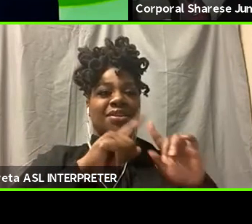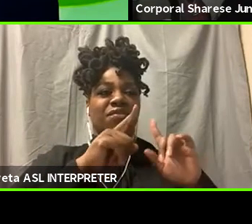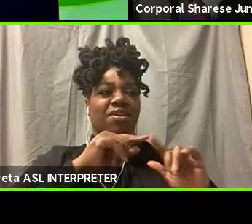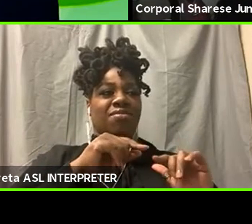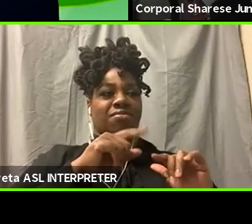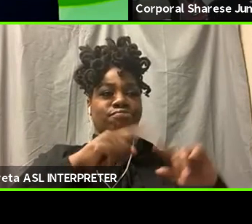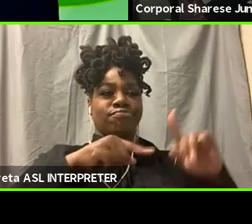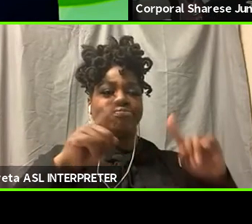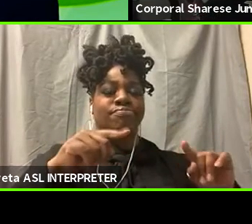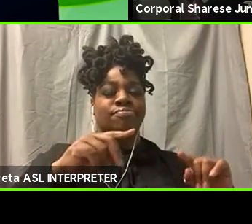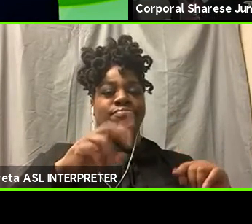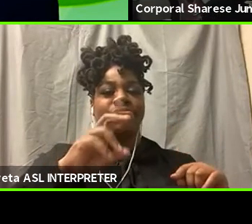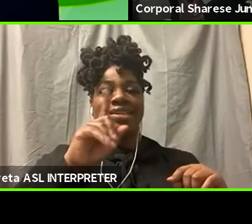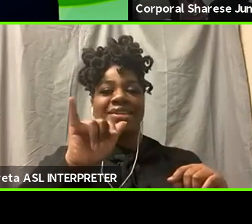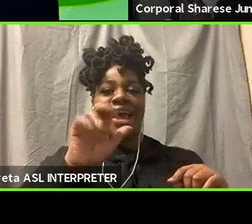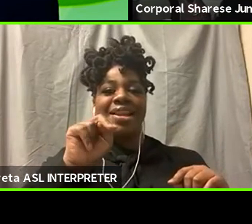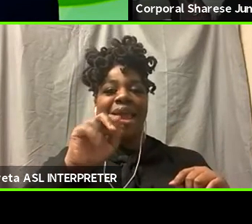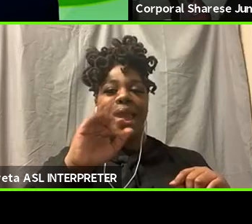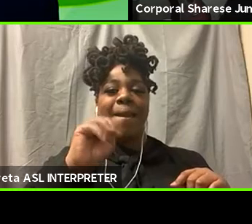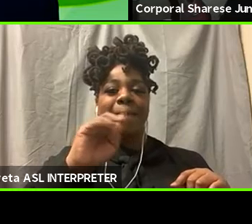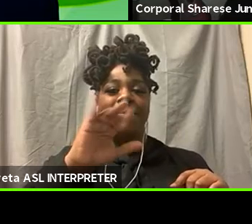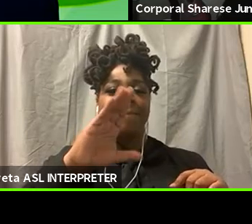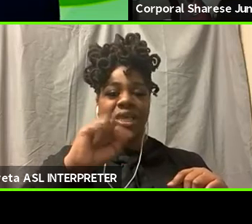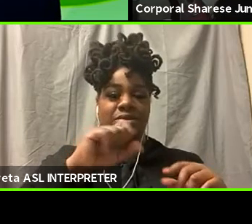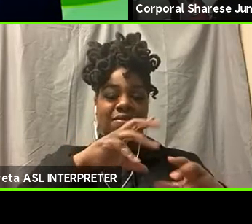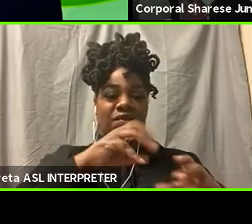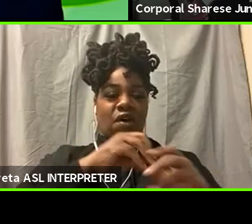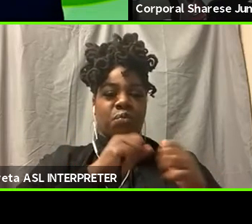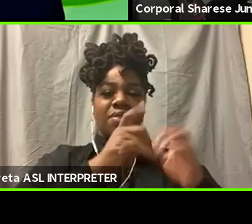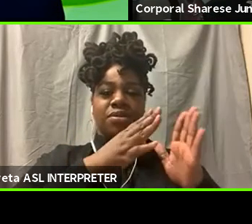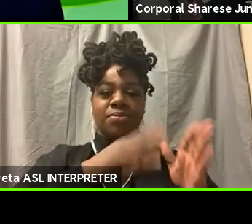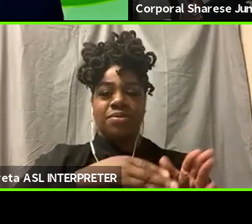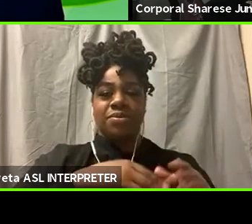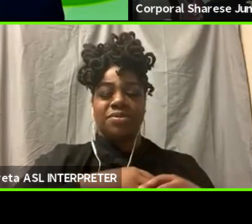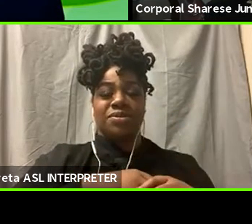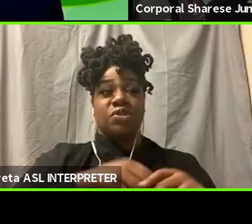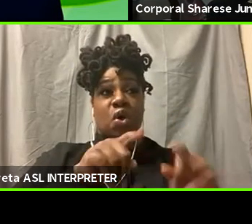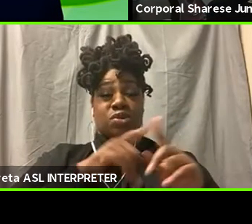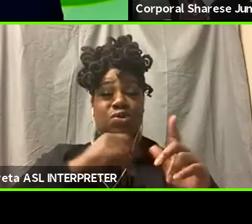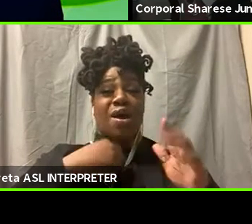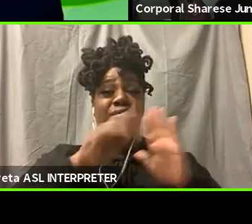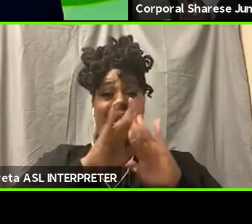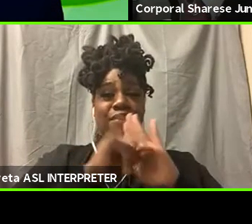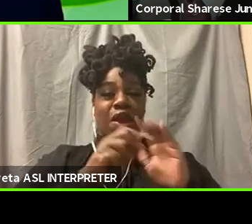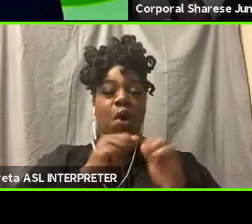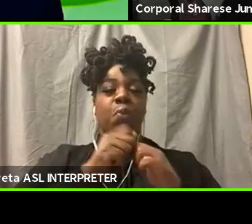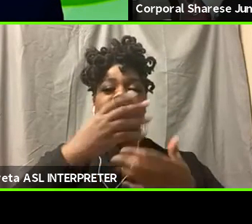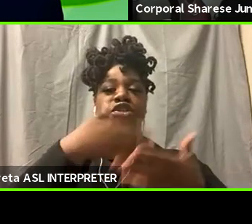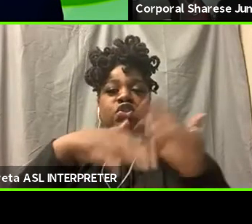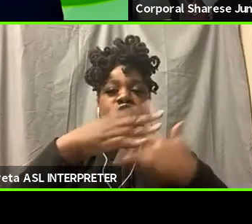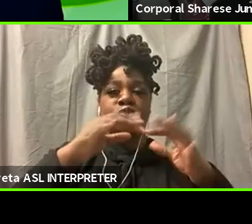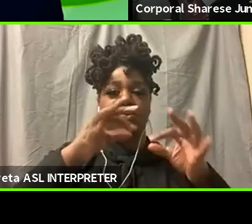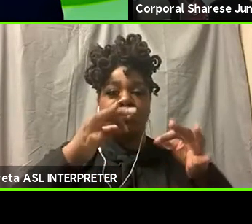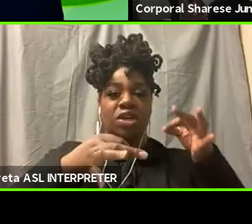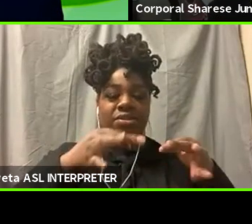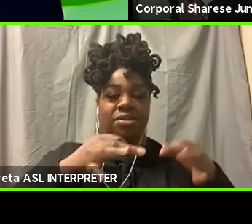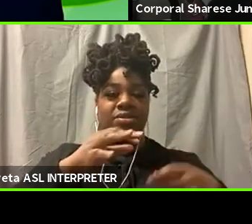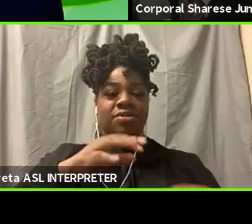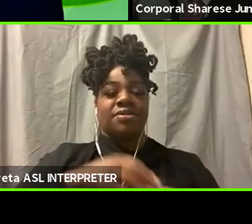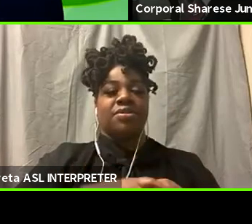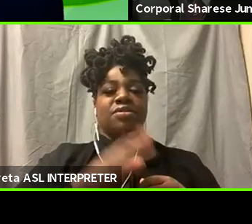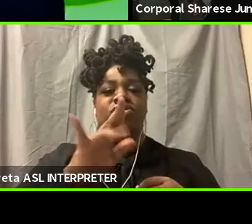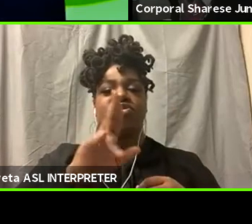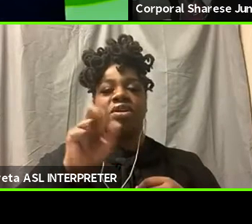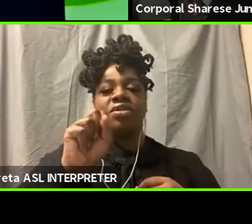I know one you mentioned my background is in social justice as well. So I'll just quickly say, to me, social justice can be a powerful